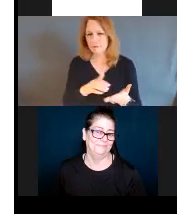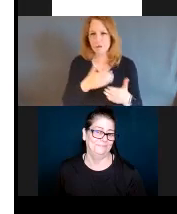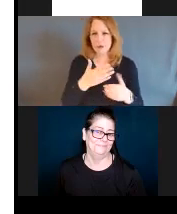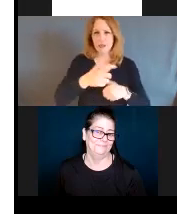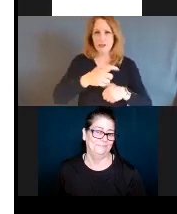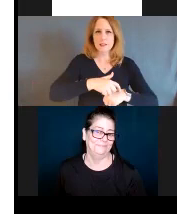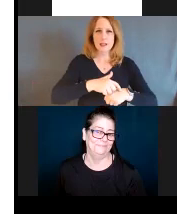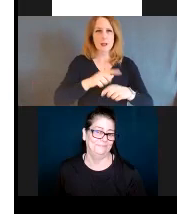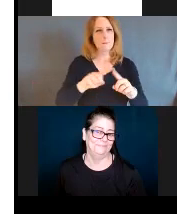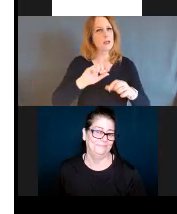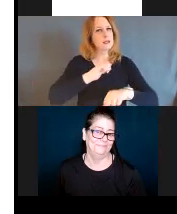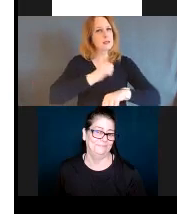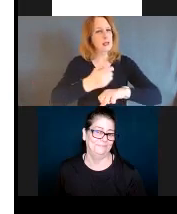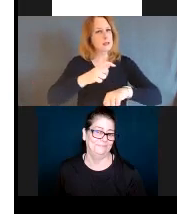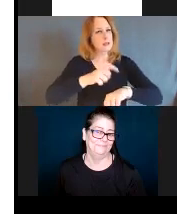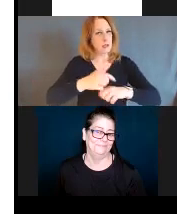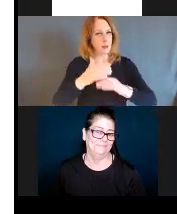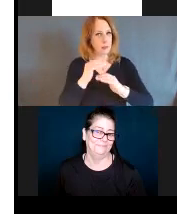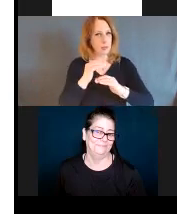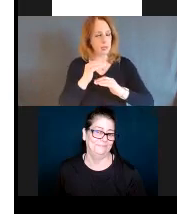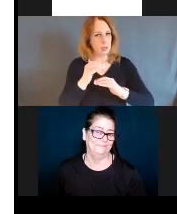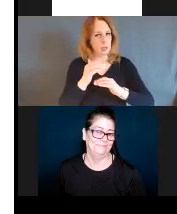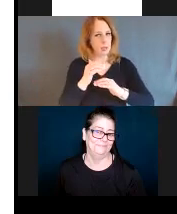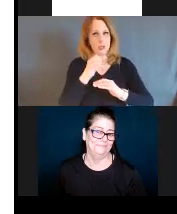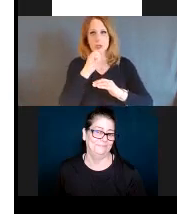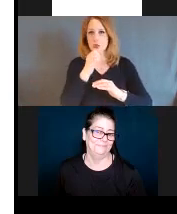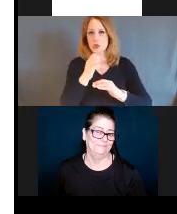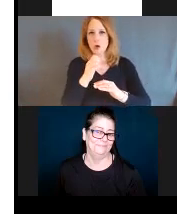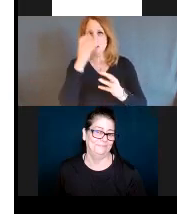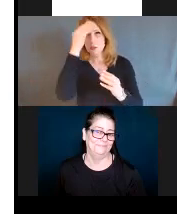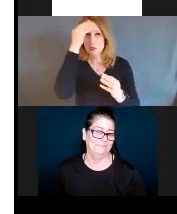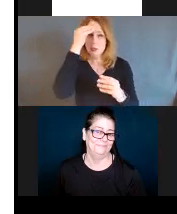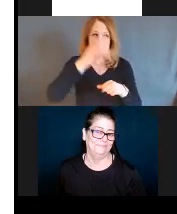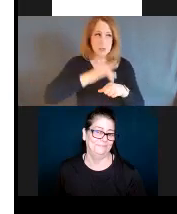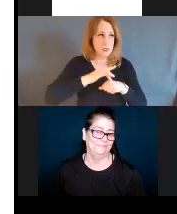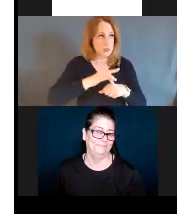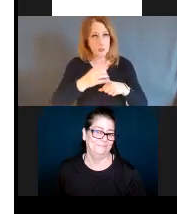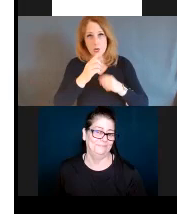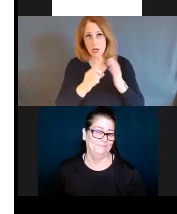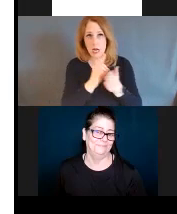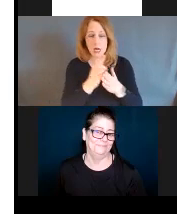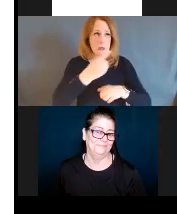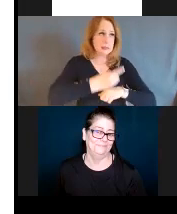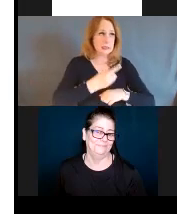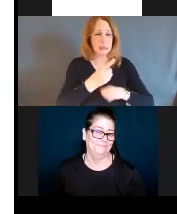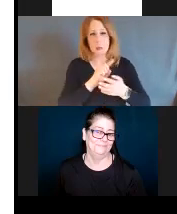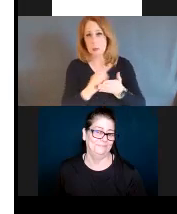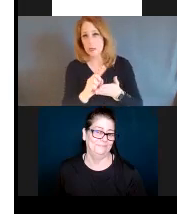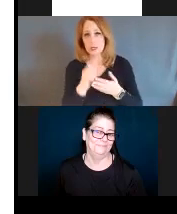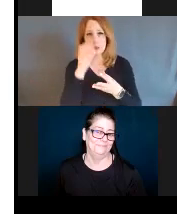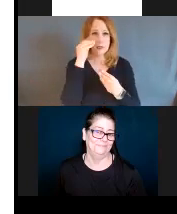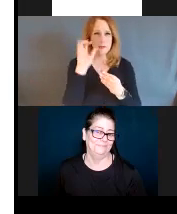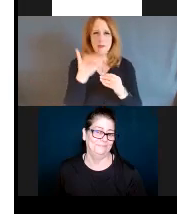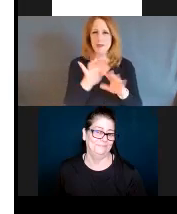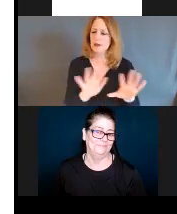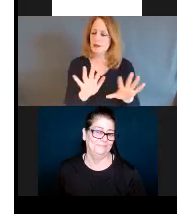limit on that. Don't spend the next hour or day or week thinking about that. Give yourself